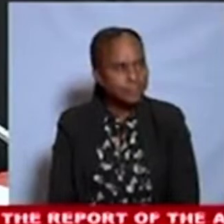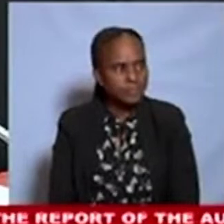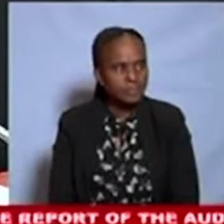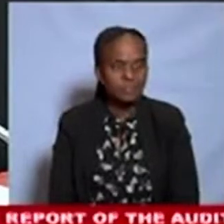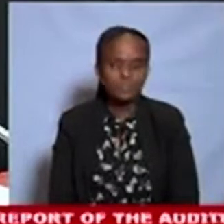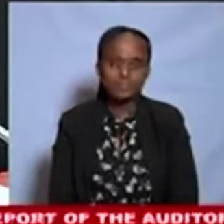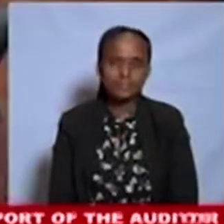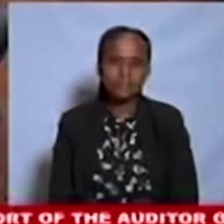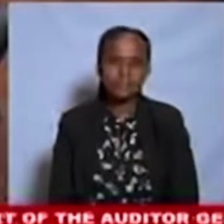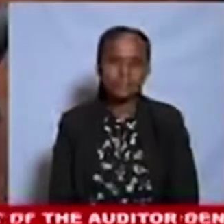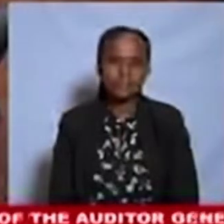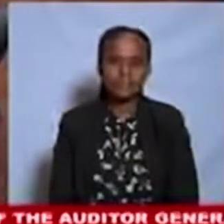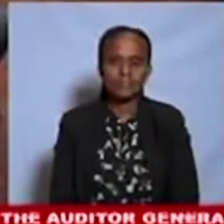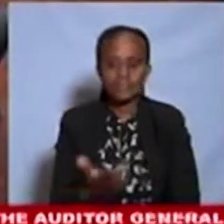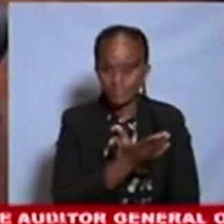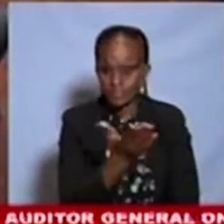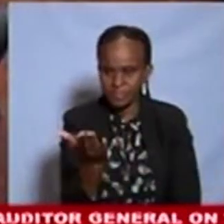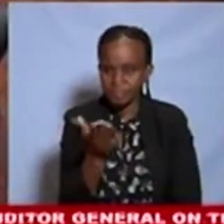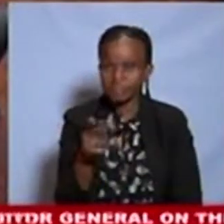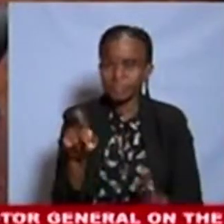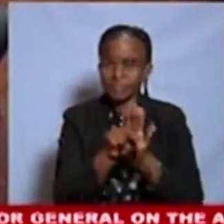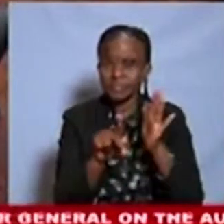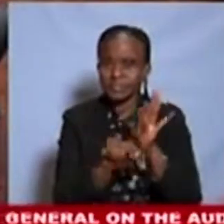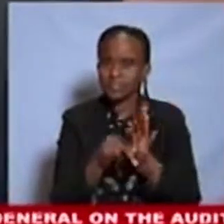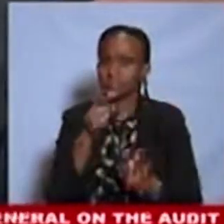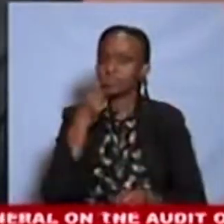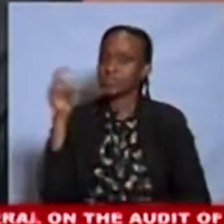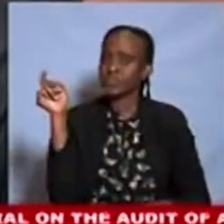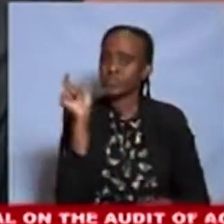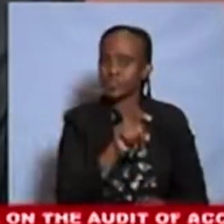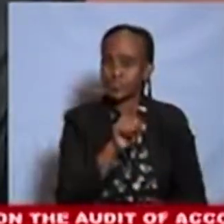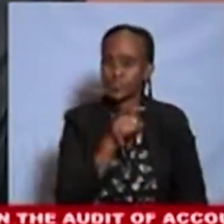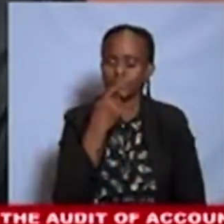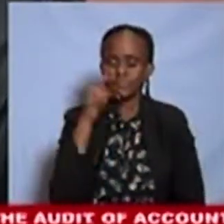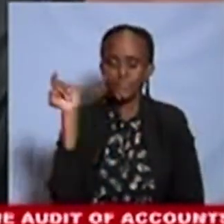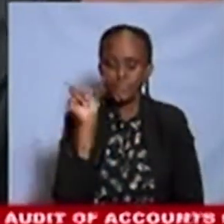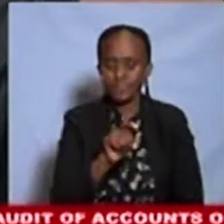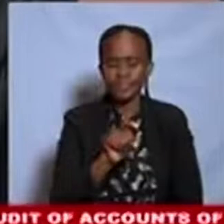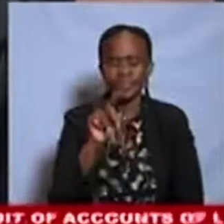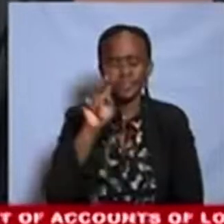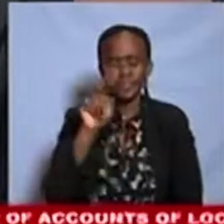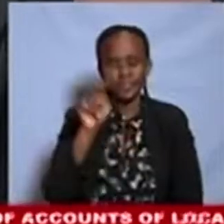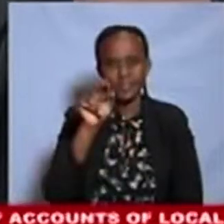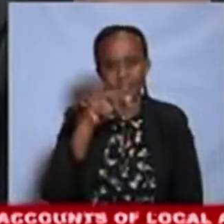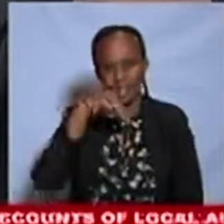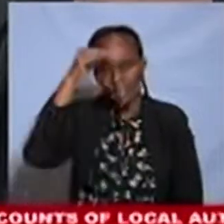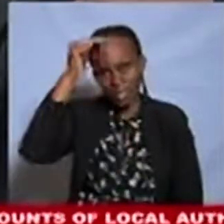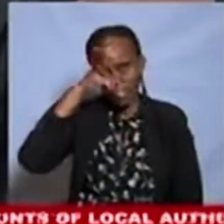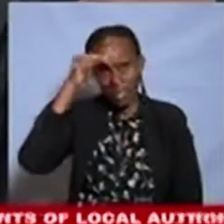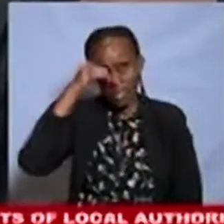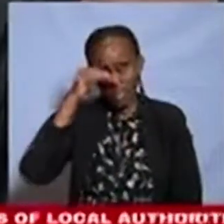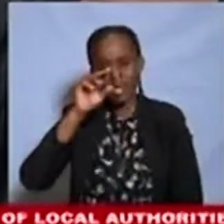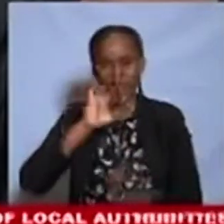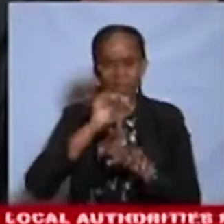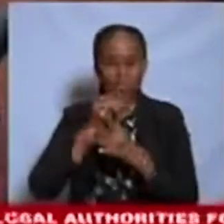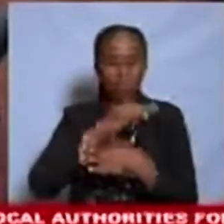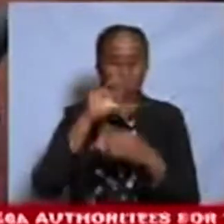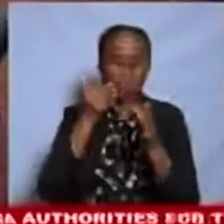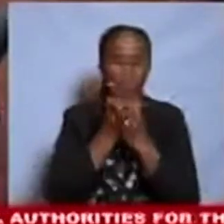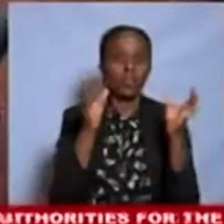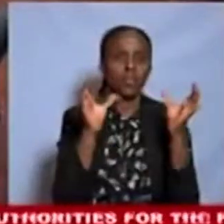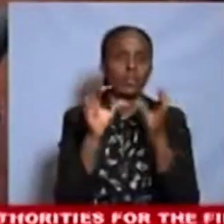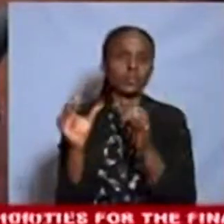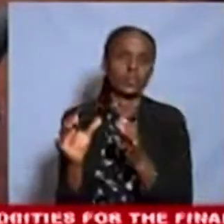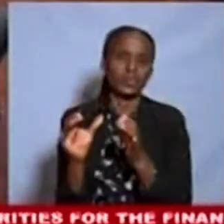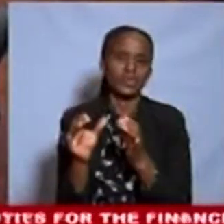Chair, was this policy directive just issued to Namara Council or to all the councils? It